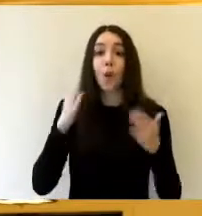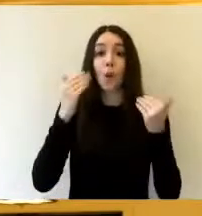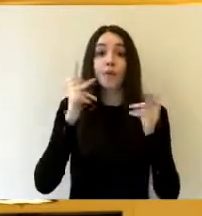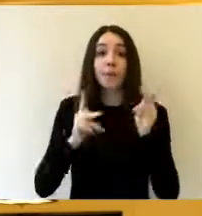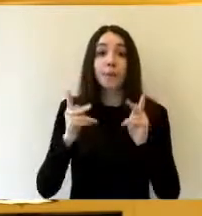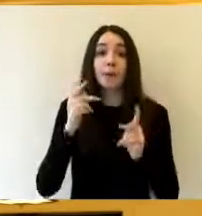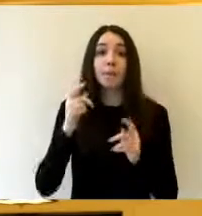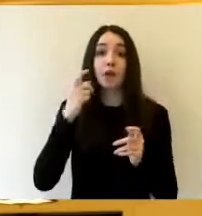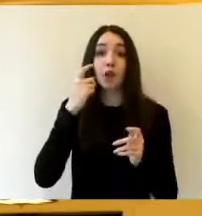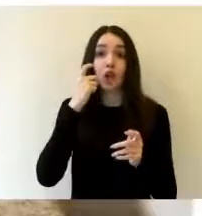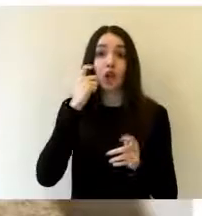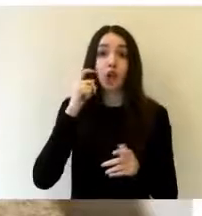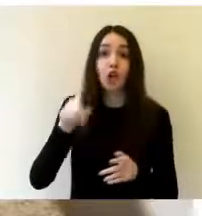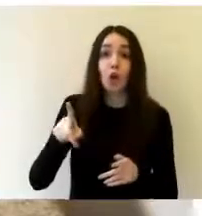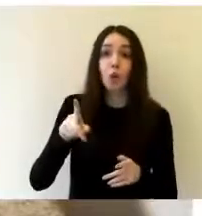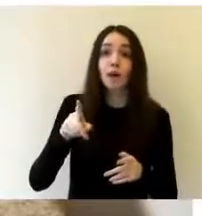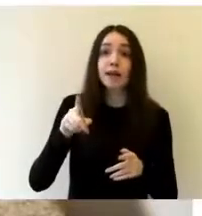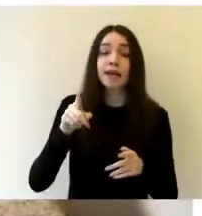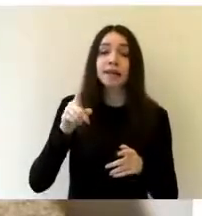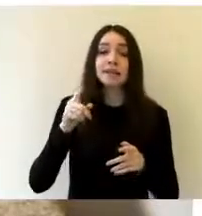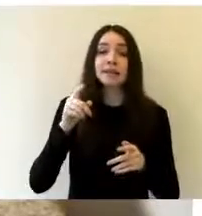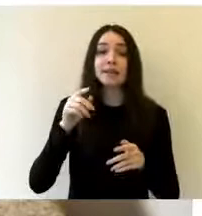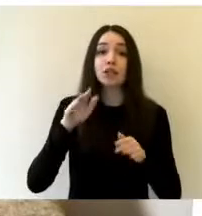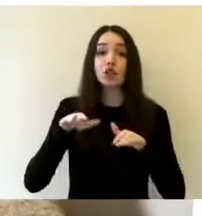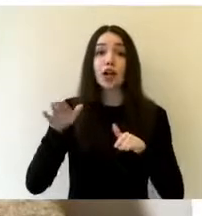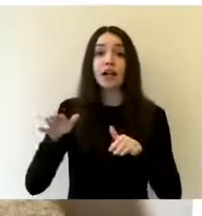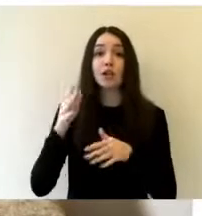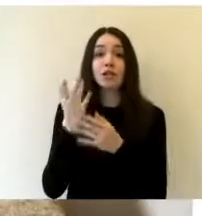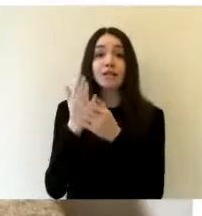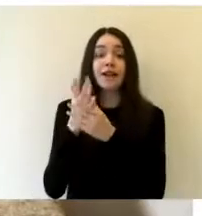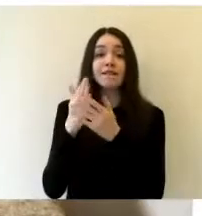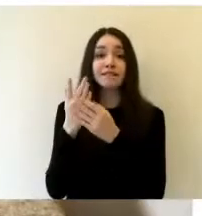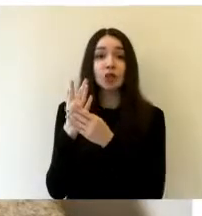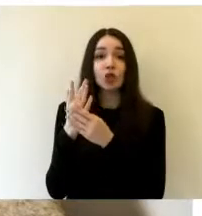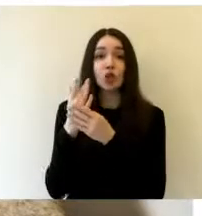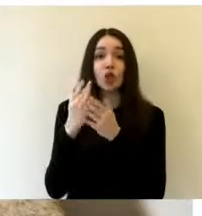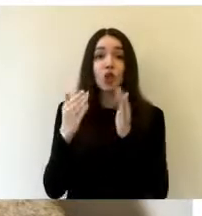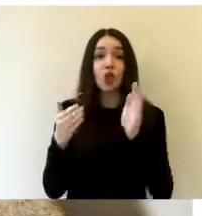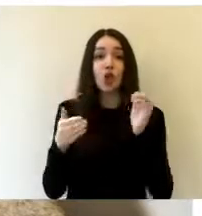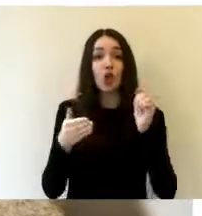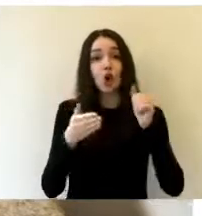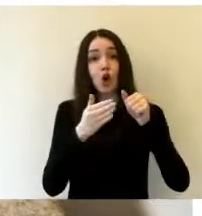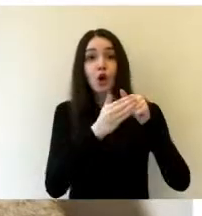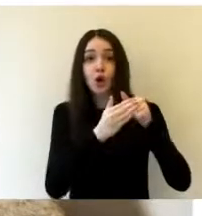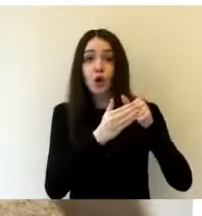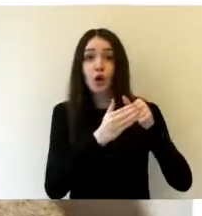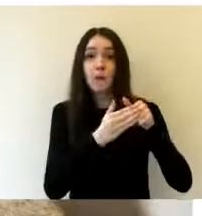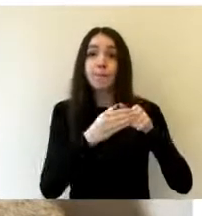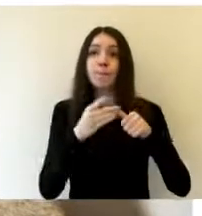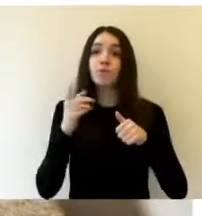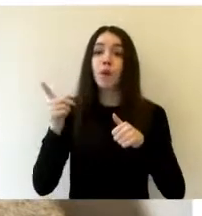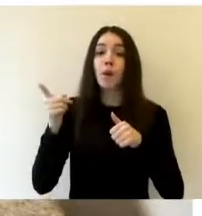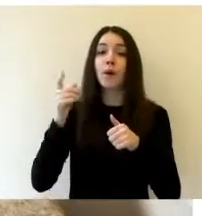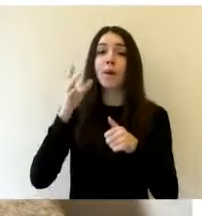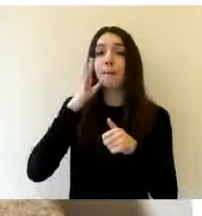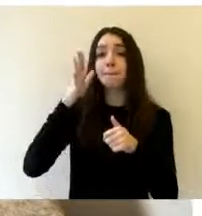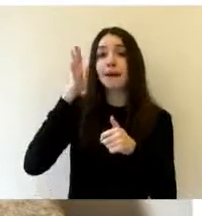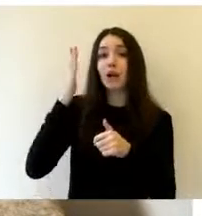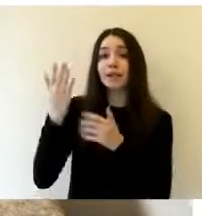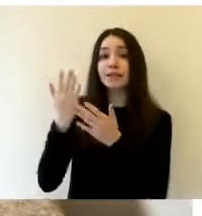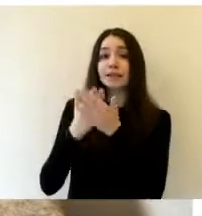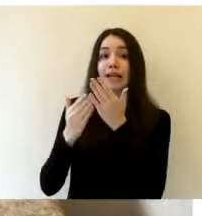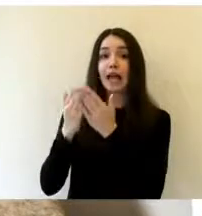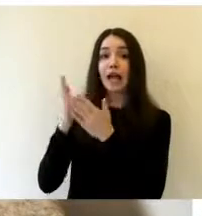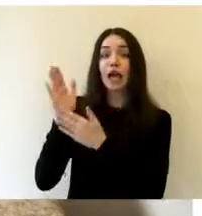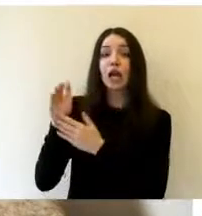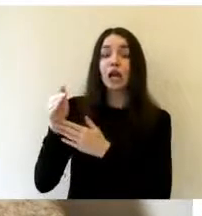at the bottom foot of a child's finger, and the impressions in the upper ear of a parent's hand. Maybe they do, maybe they don't, I don't know. But